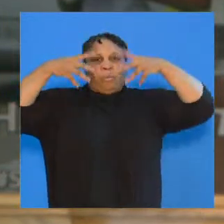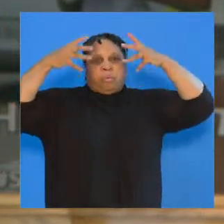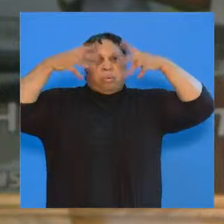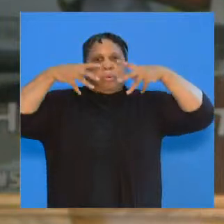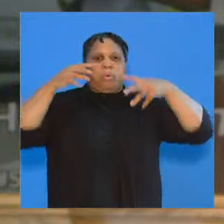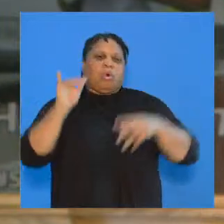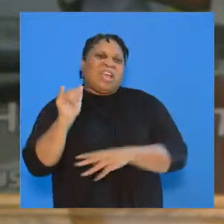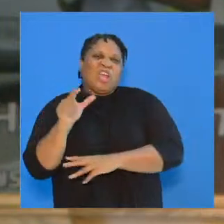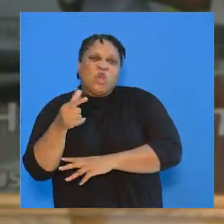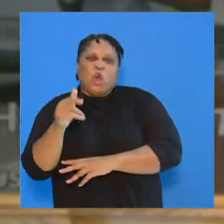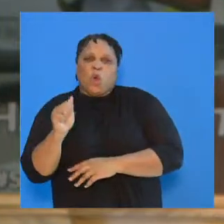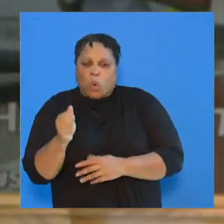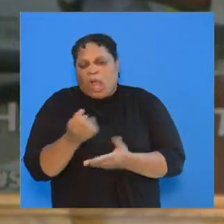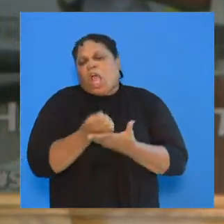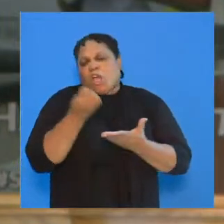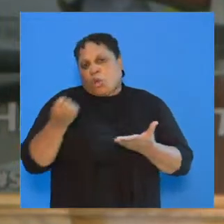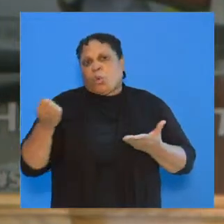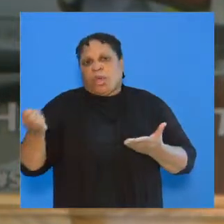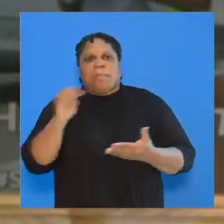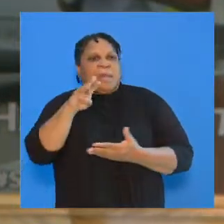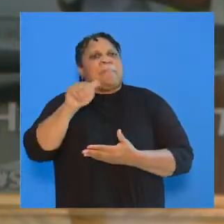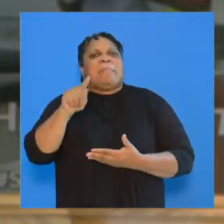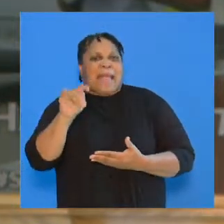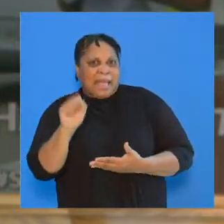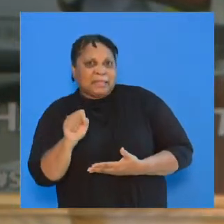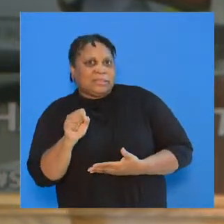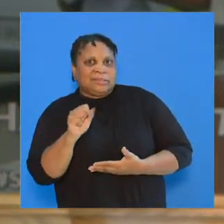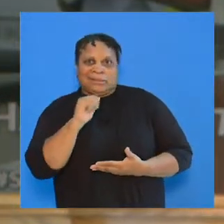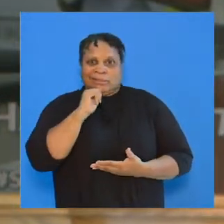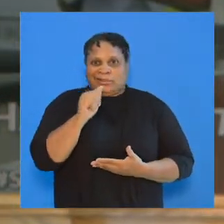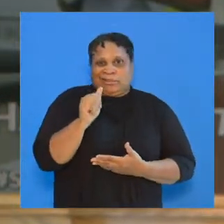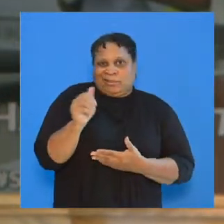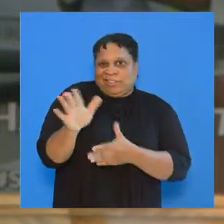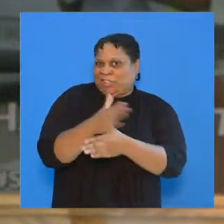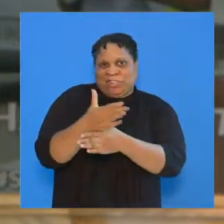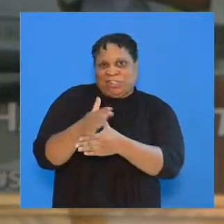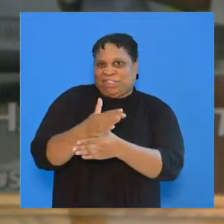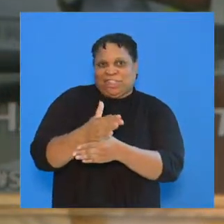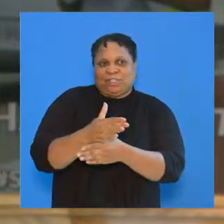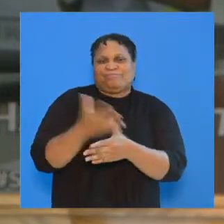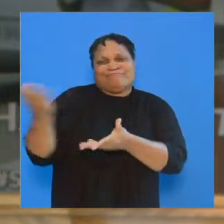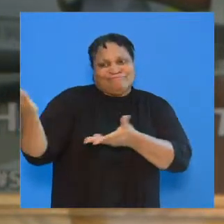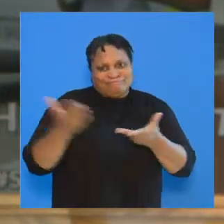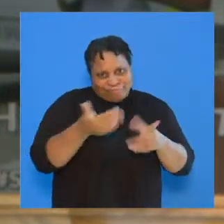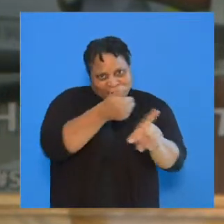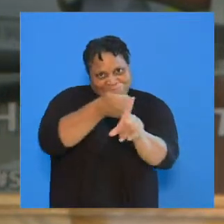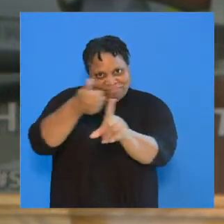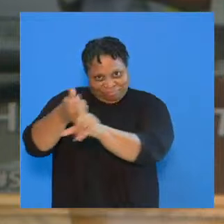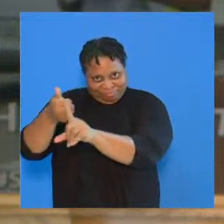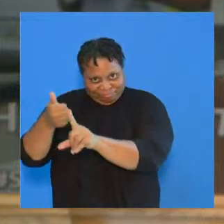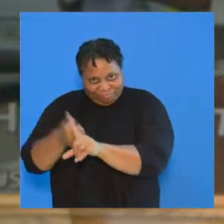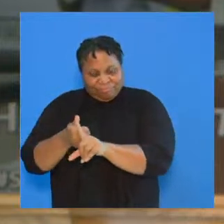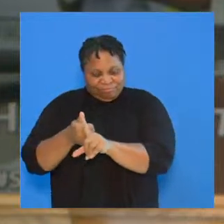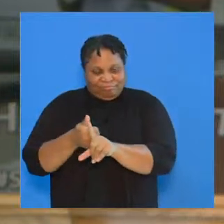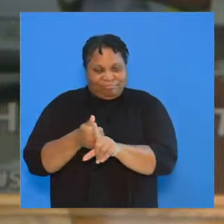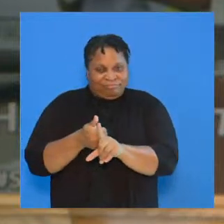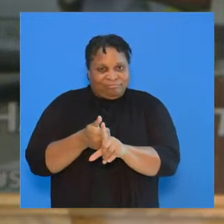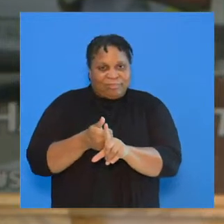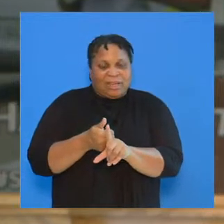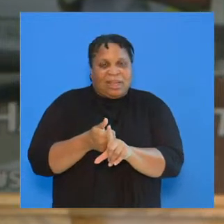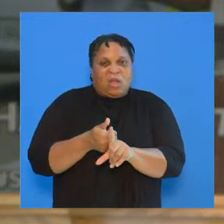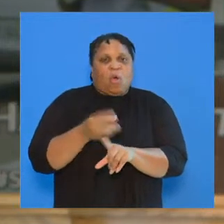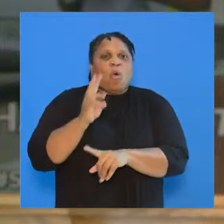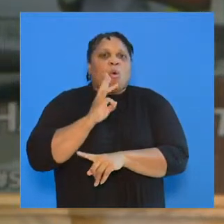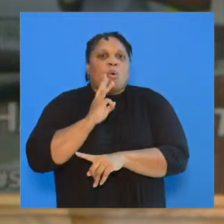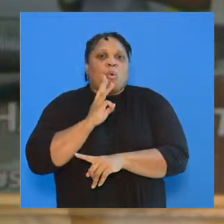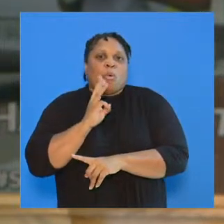or exercise mats should not be communal. Customers should bring their own if required for their exercise. Water fountains